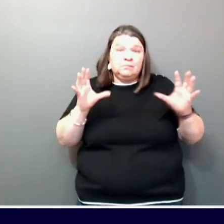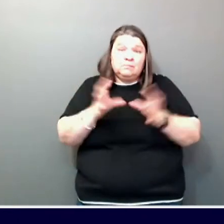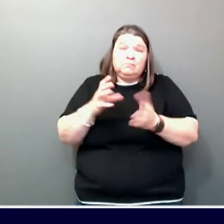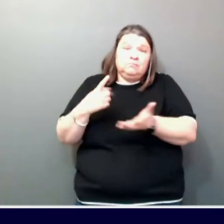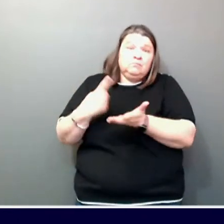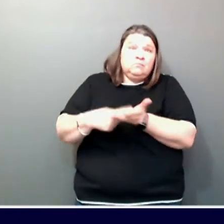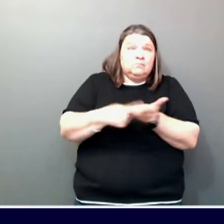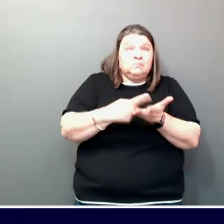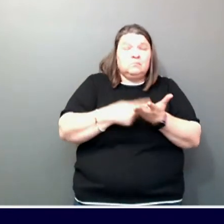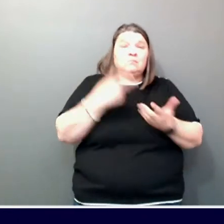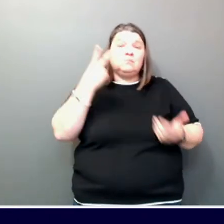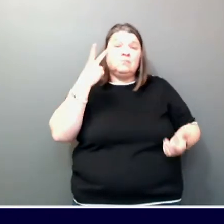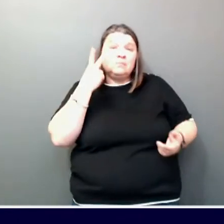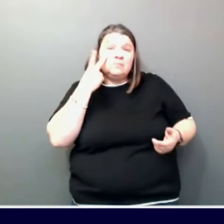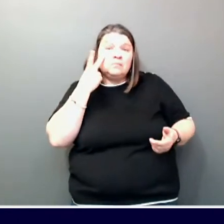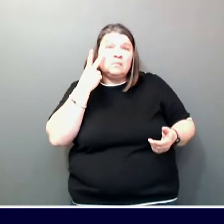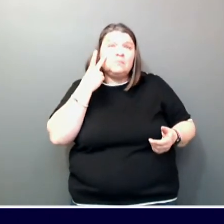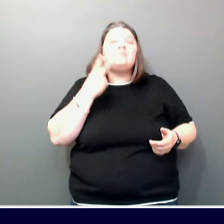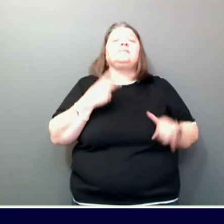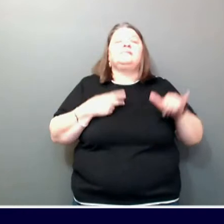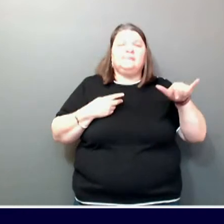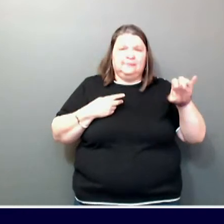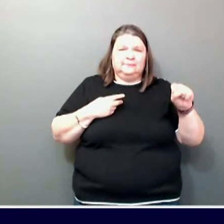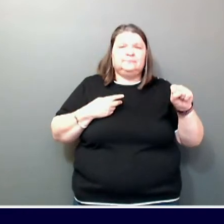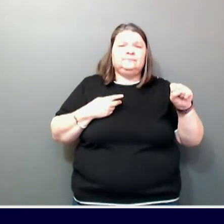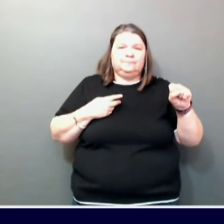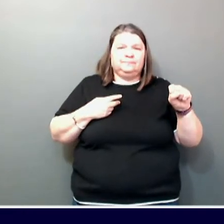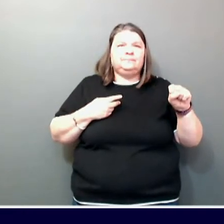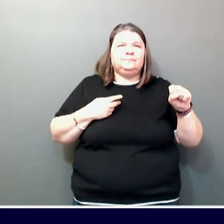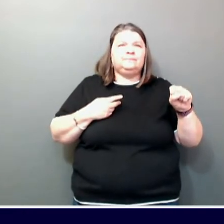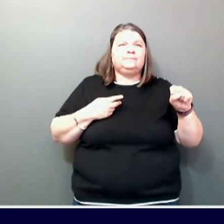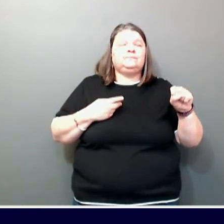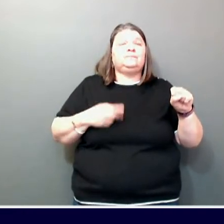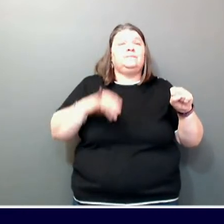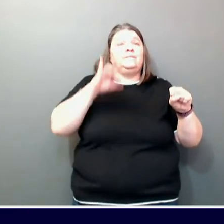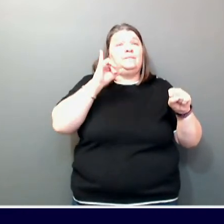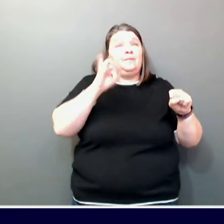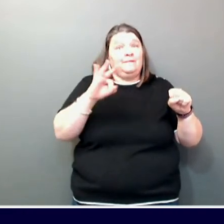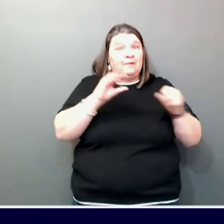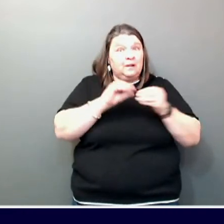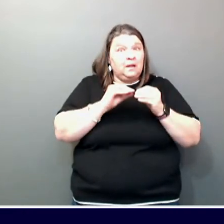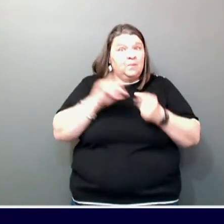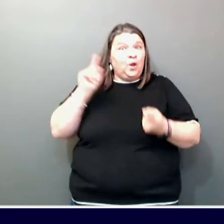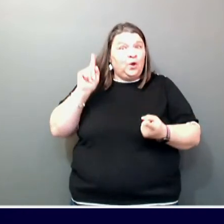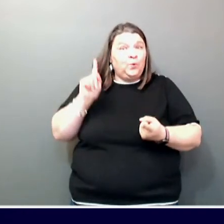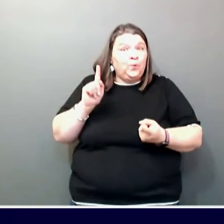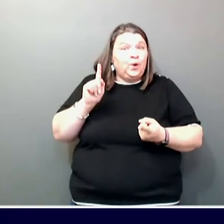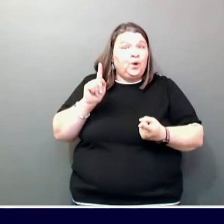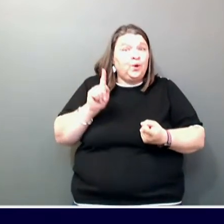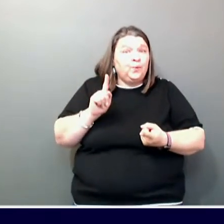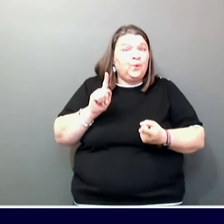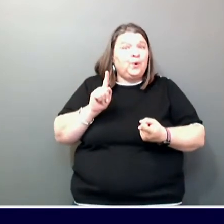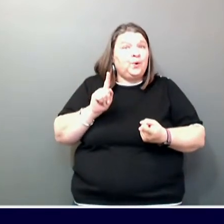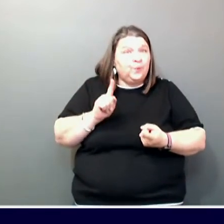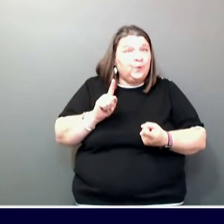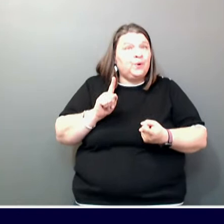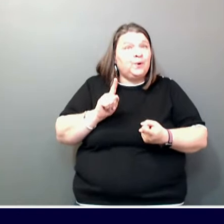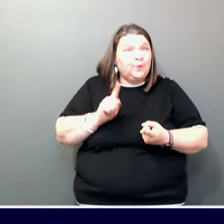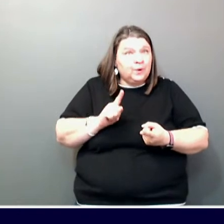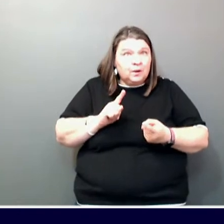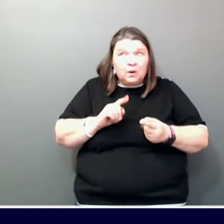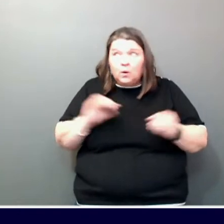is appropriate in light of continued stability, if we see that, as well as the lack of an uptick, if we see that, to move